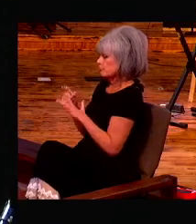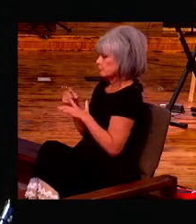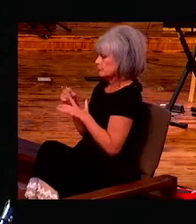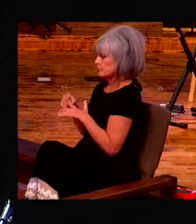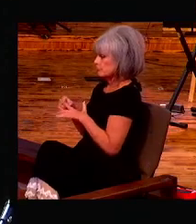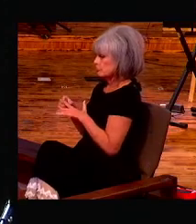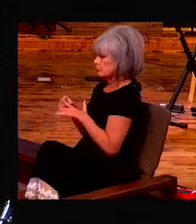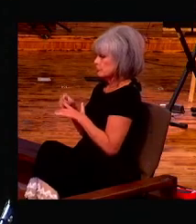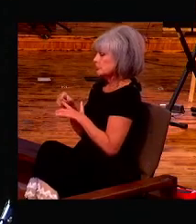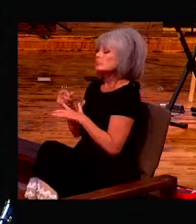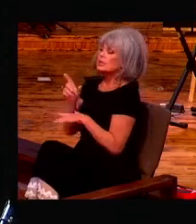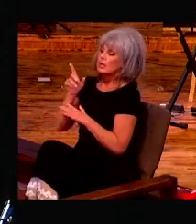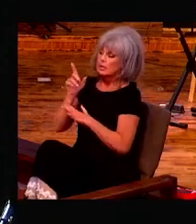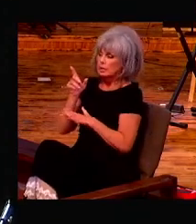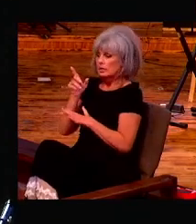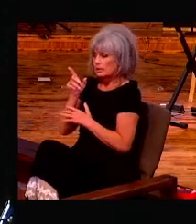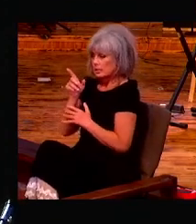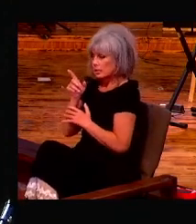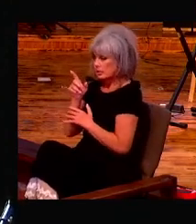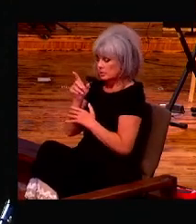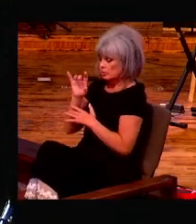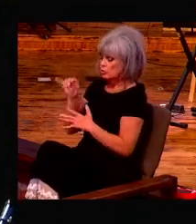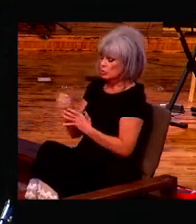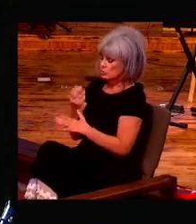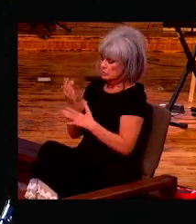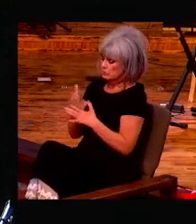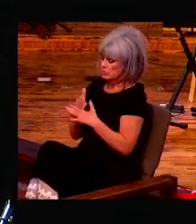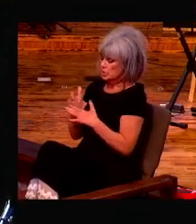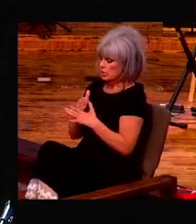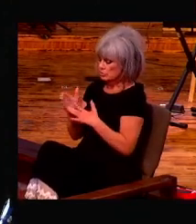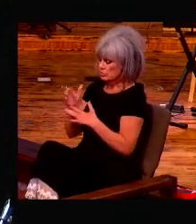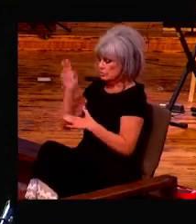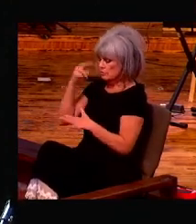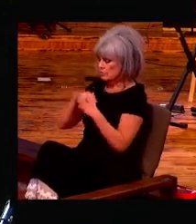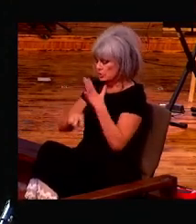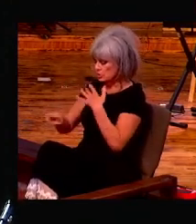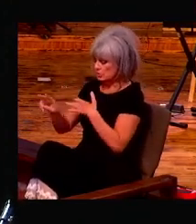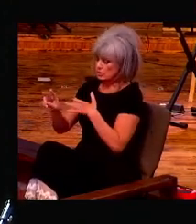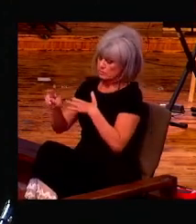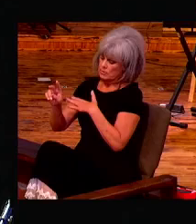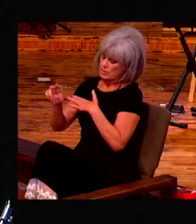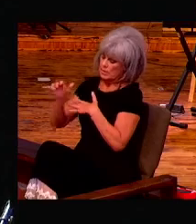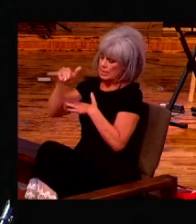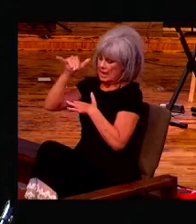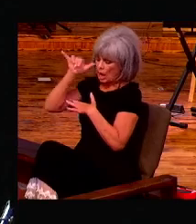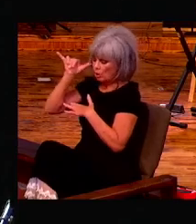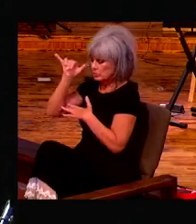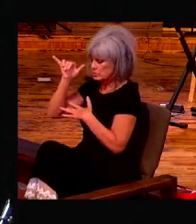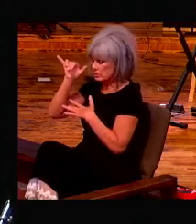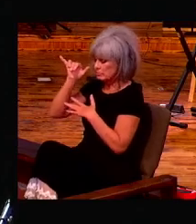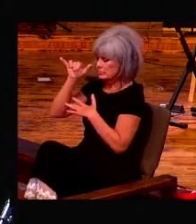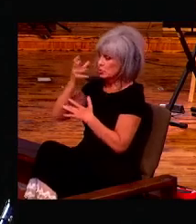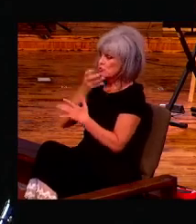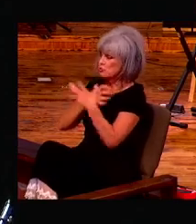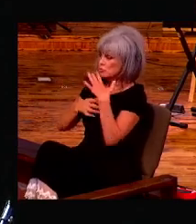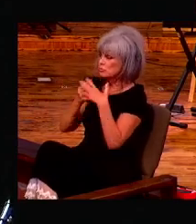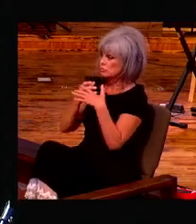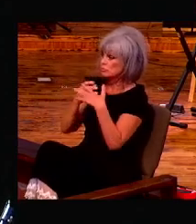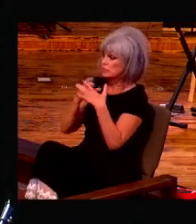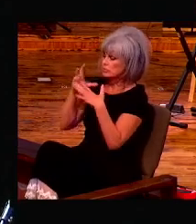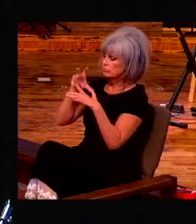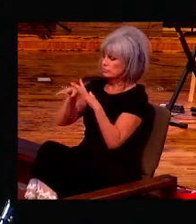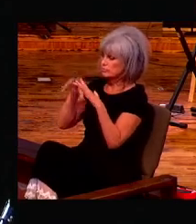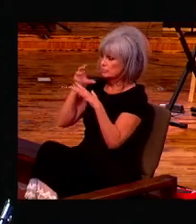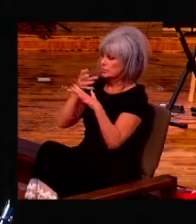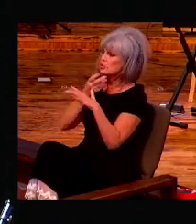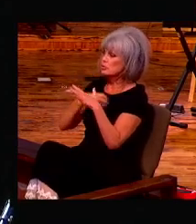And he shares the vision of the seven plump cows being consumed by the seven